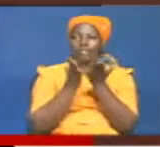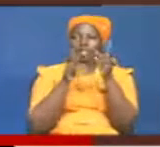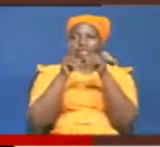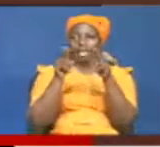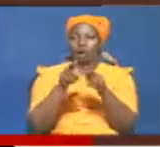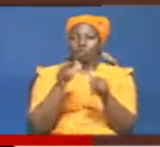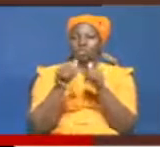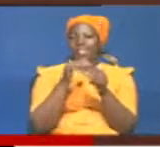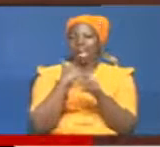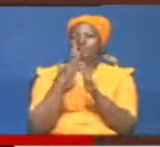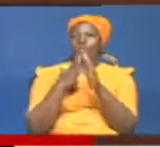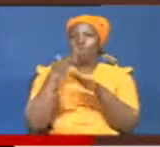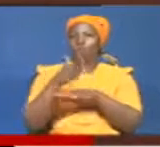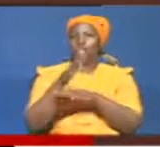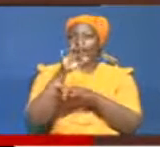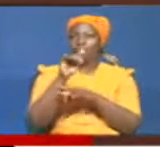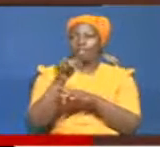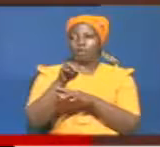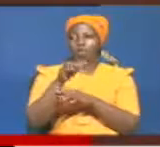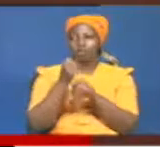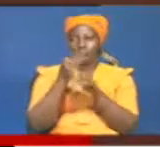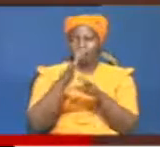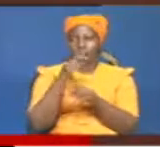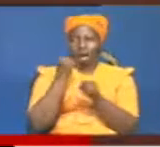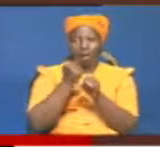30 million workers who work within the public sector.